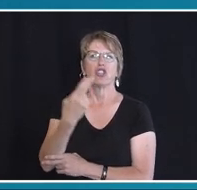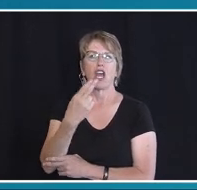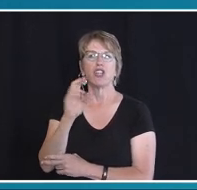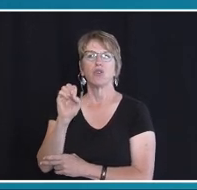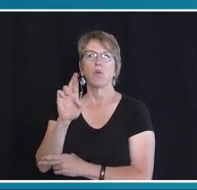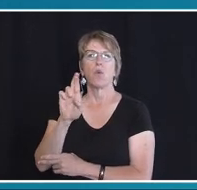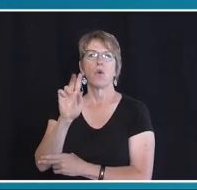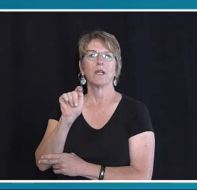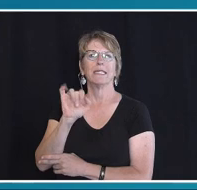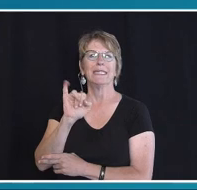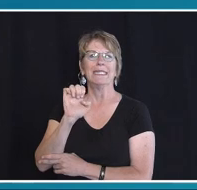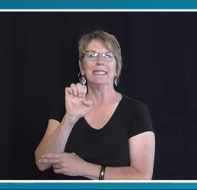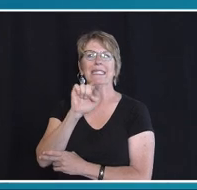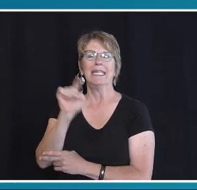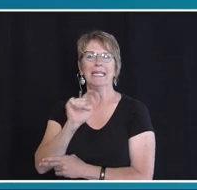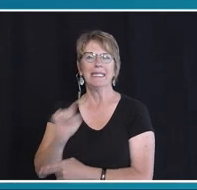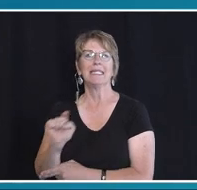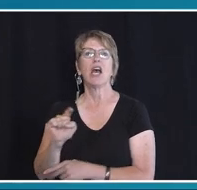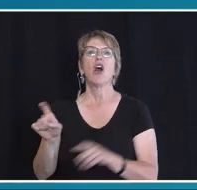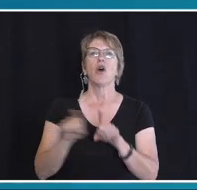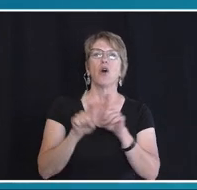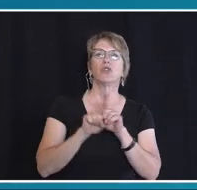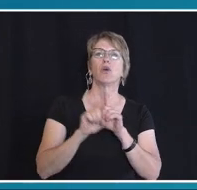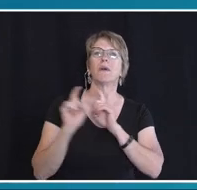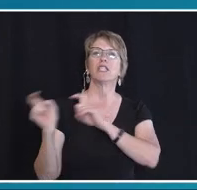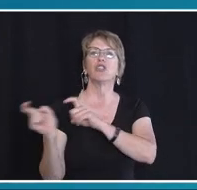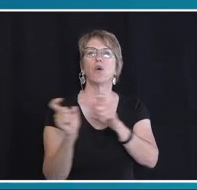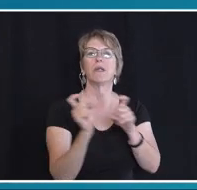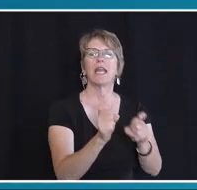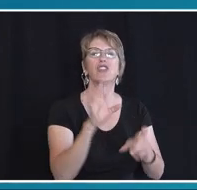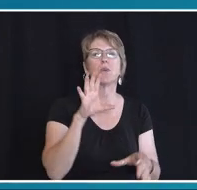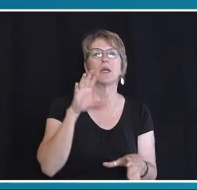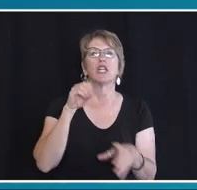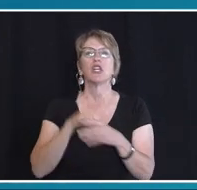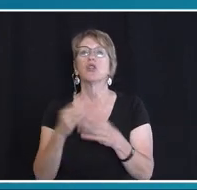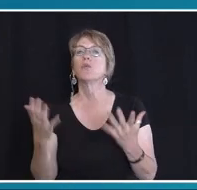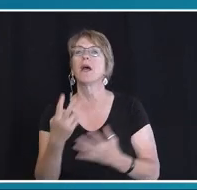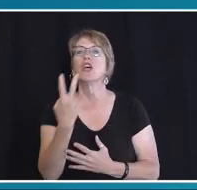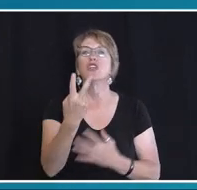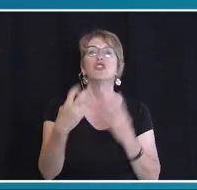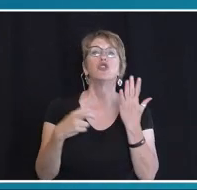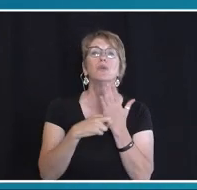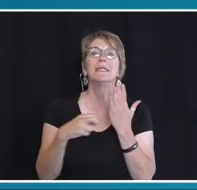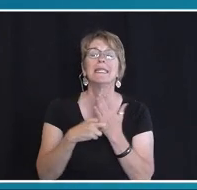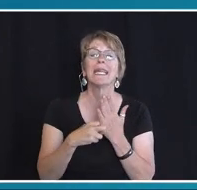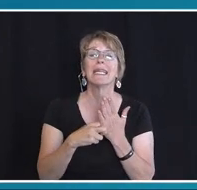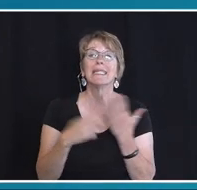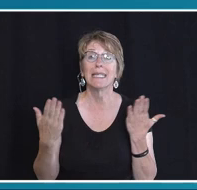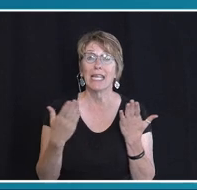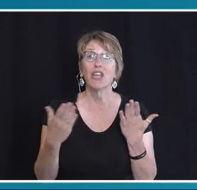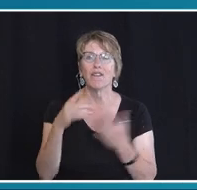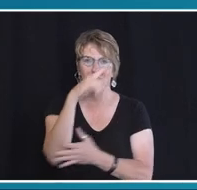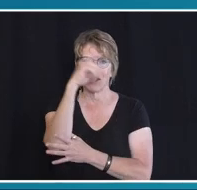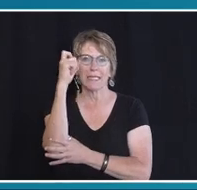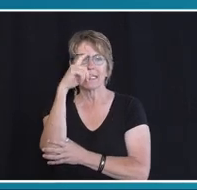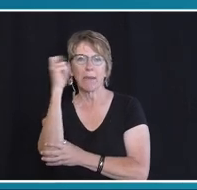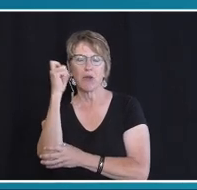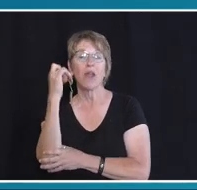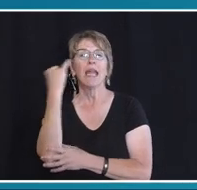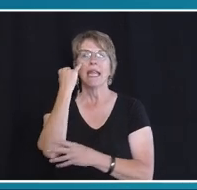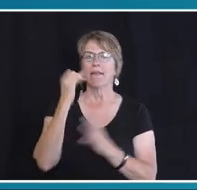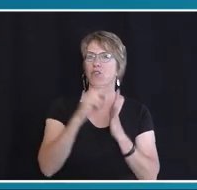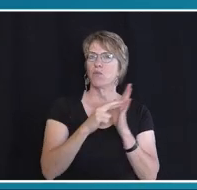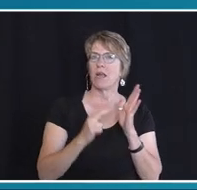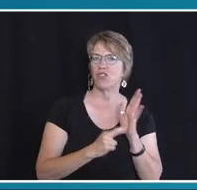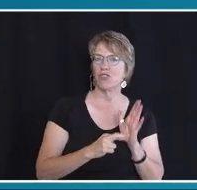program, we'll draw the winner of the gift pack donated by the Minnesota Twins that includes two tickets to a game at Target Field this summer. If you registered